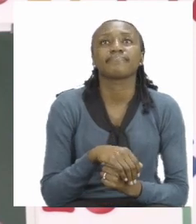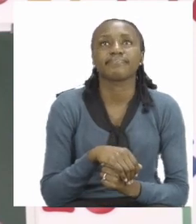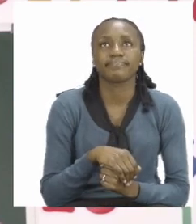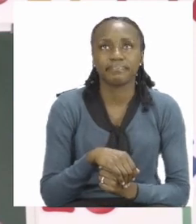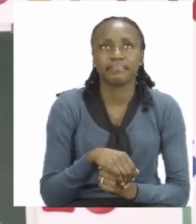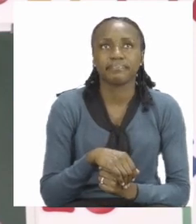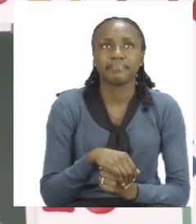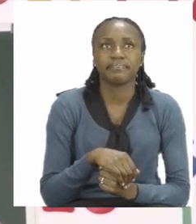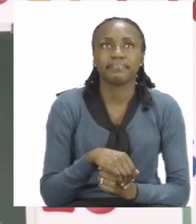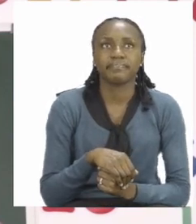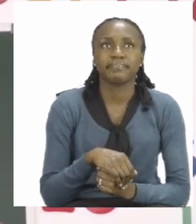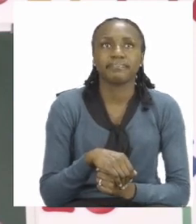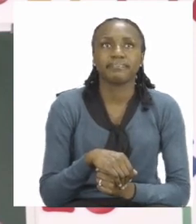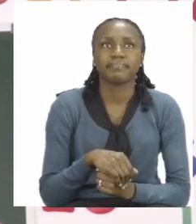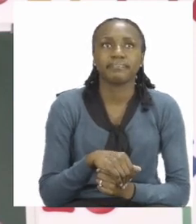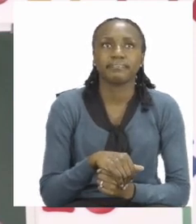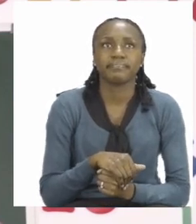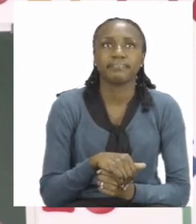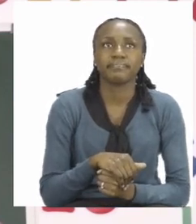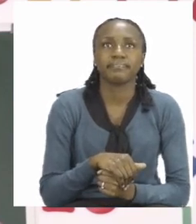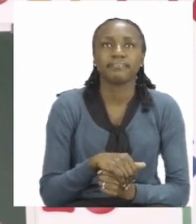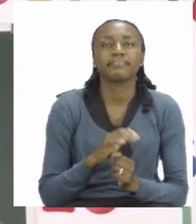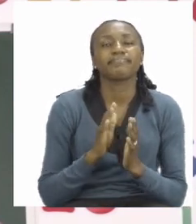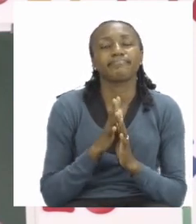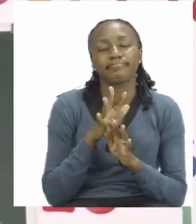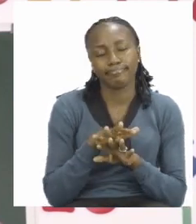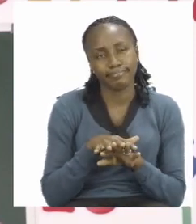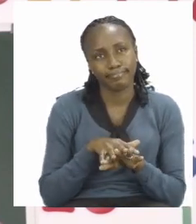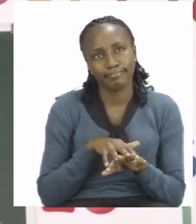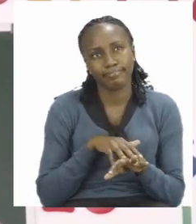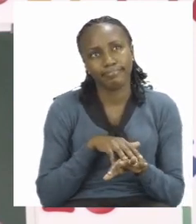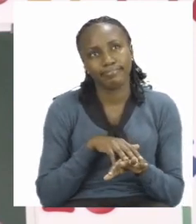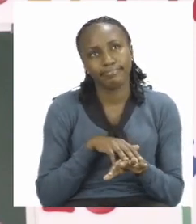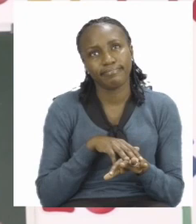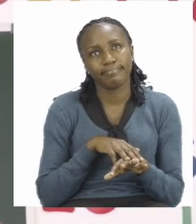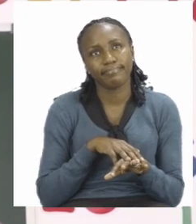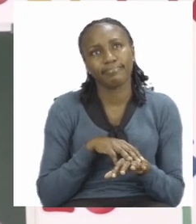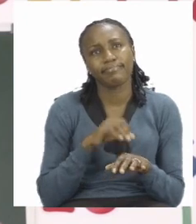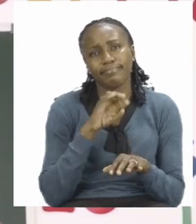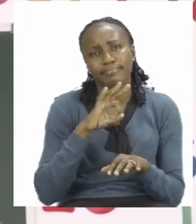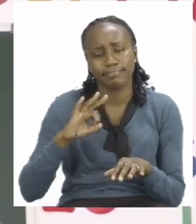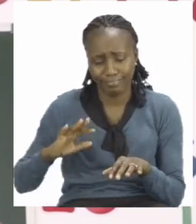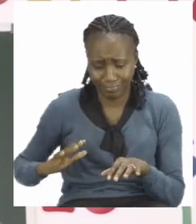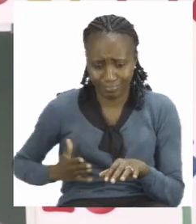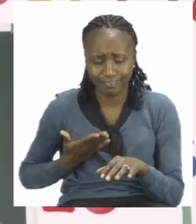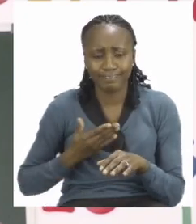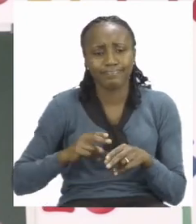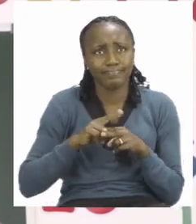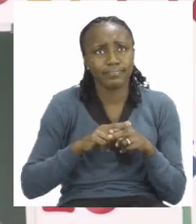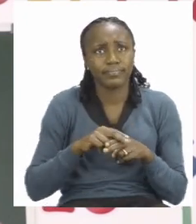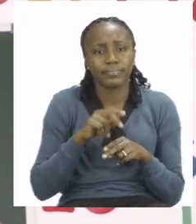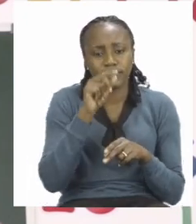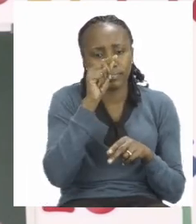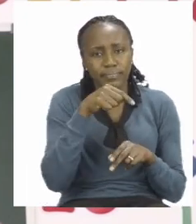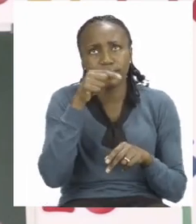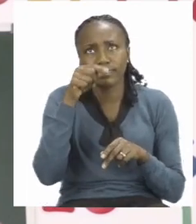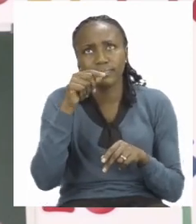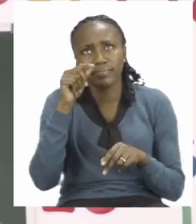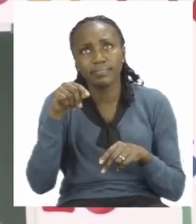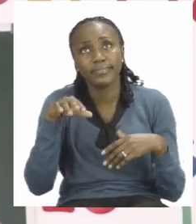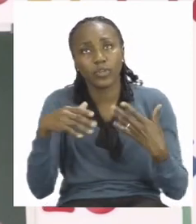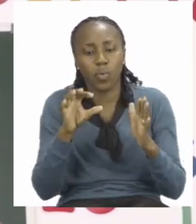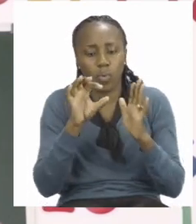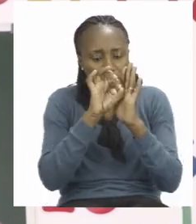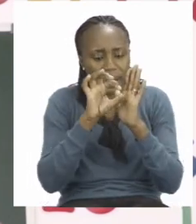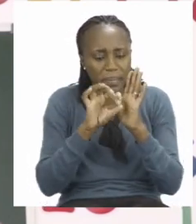10-cent coins. So take your time, boys and girls. Use sticks if you need to. Anything you have for